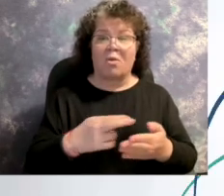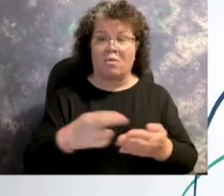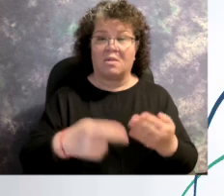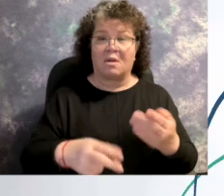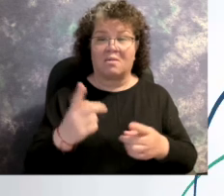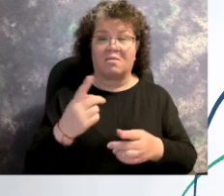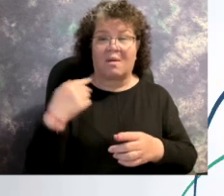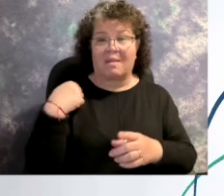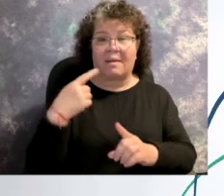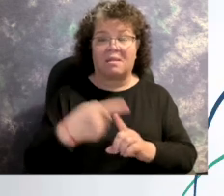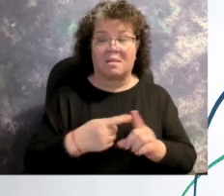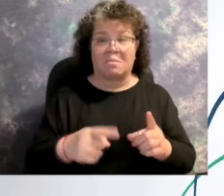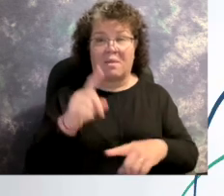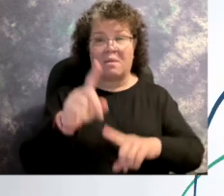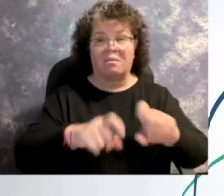Next slide.